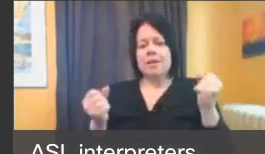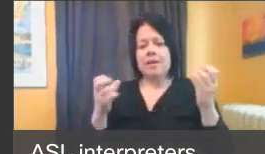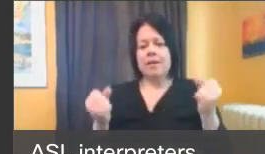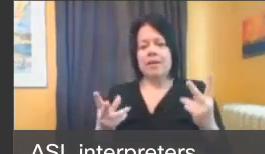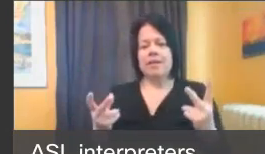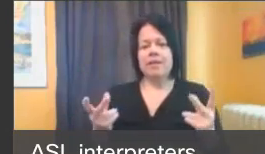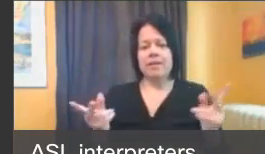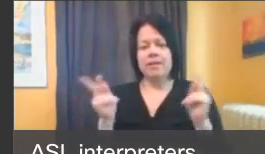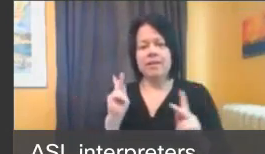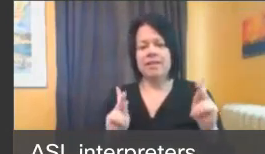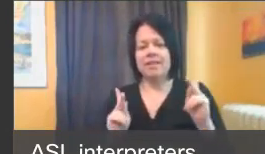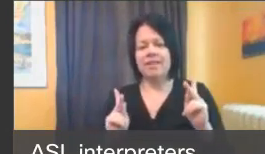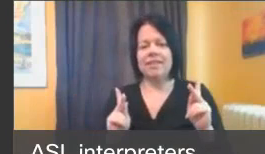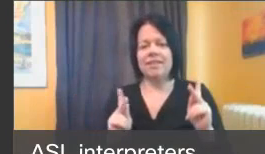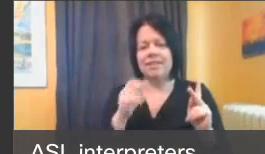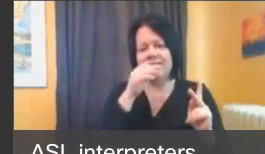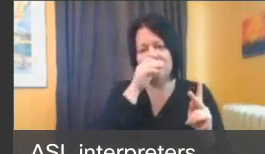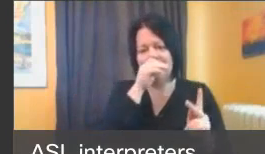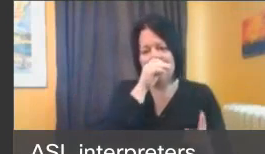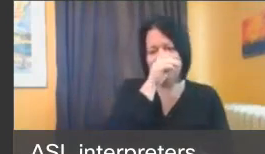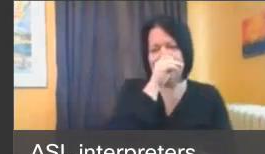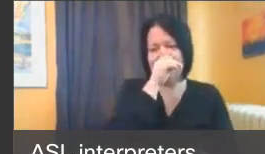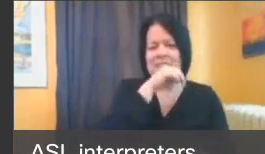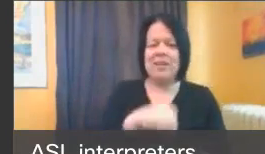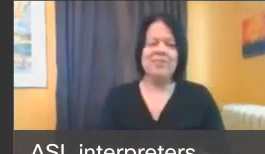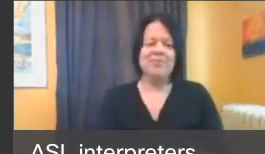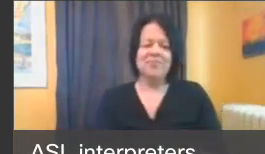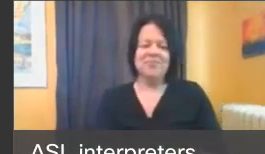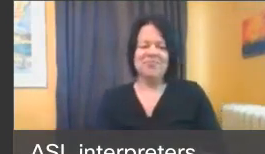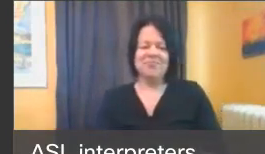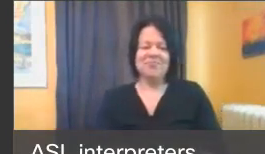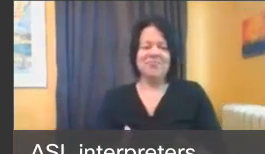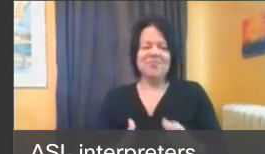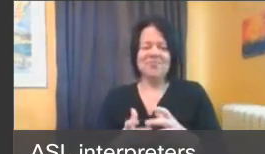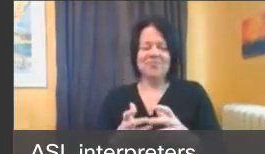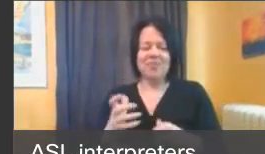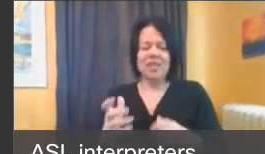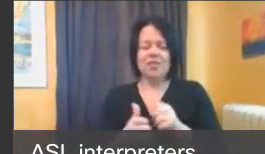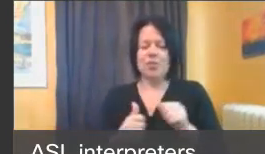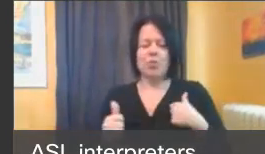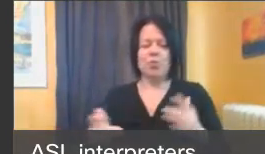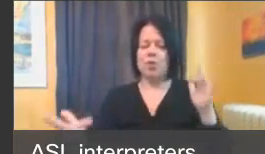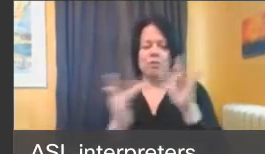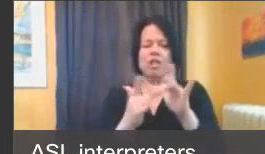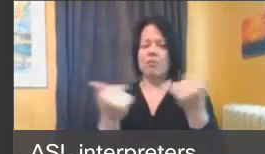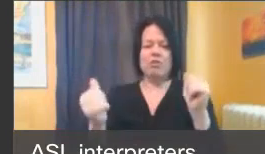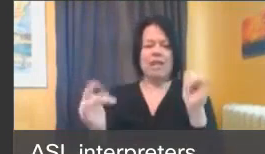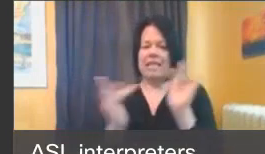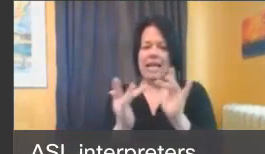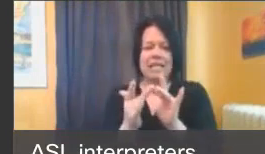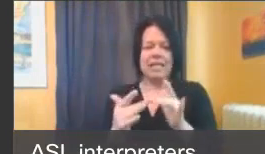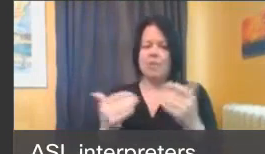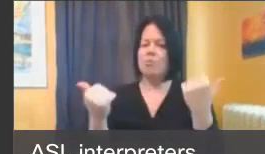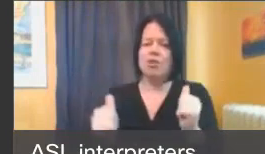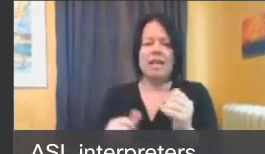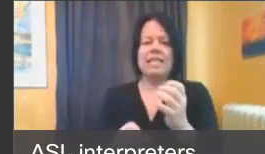another thing is when you add that extra requirement to cure the ballot is that most people just don't. We reach out and we try to contact them and we try to get them